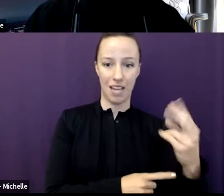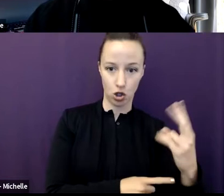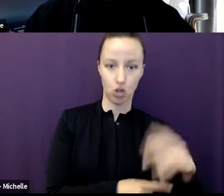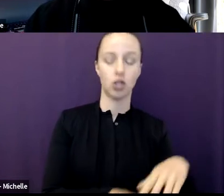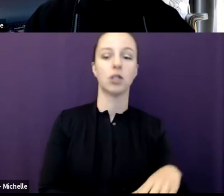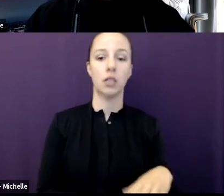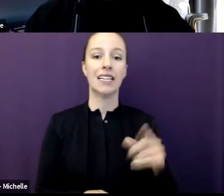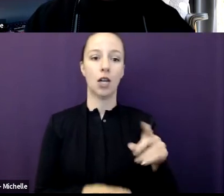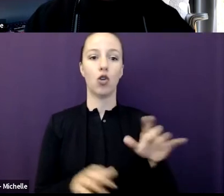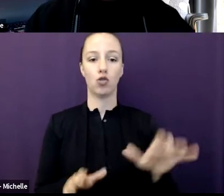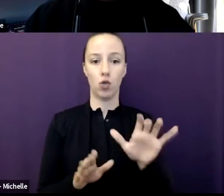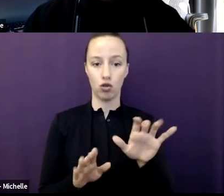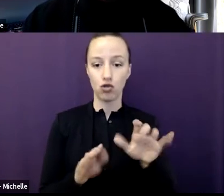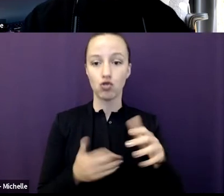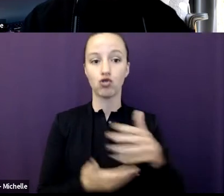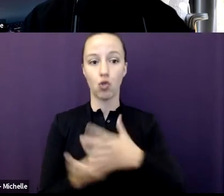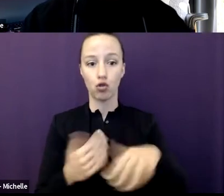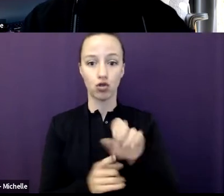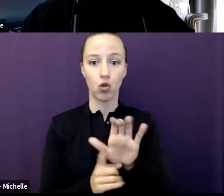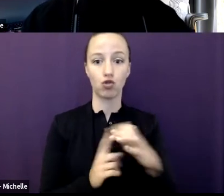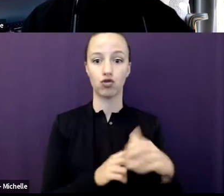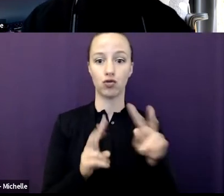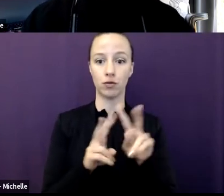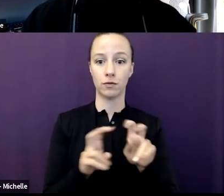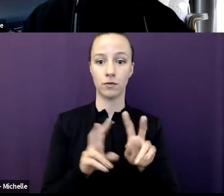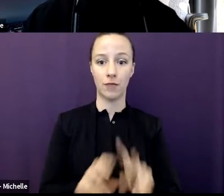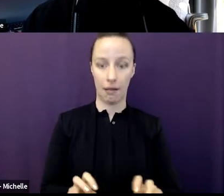social and cultural analysis of education degree.